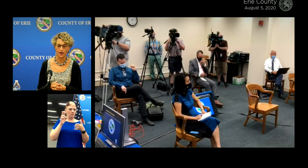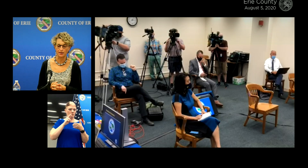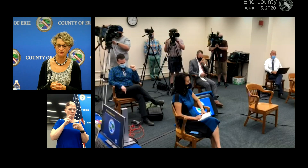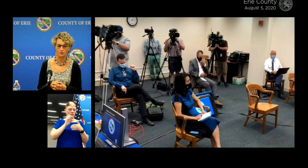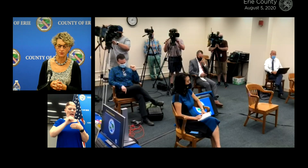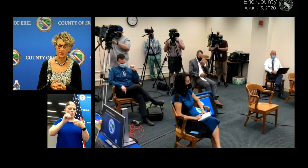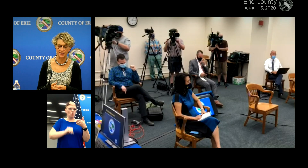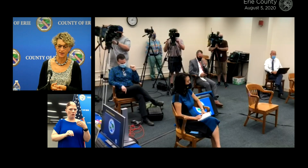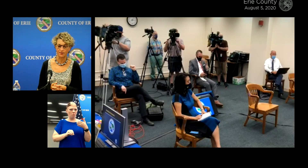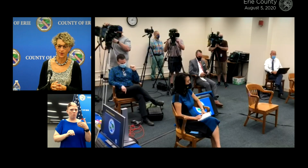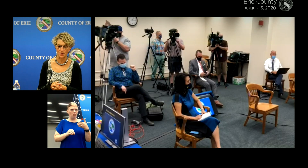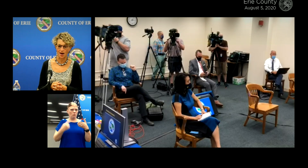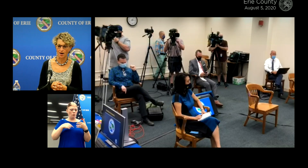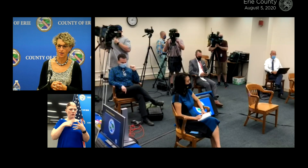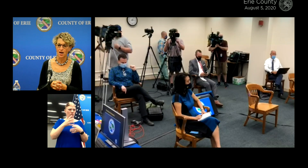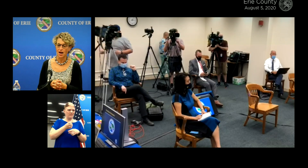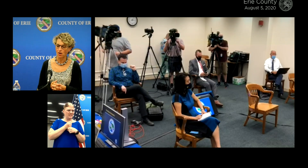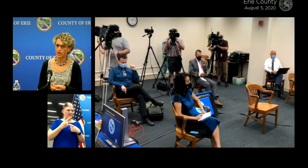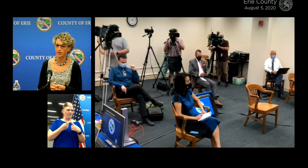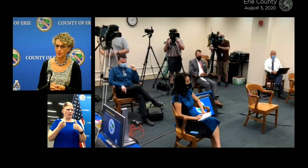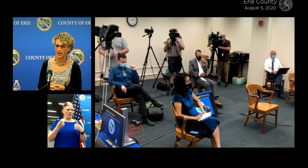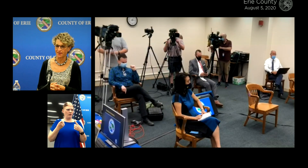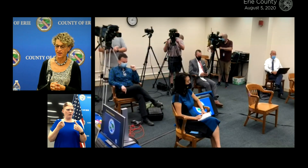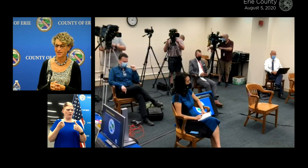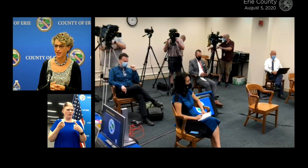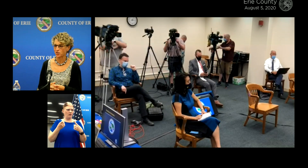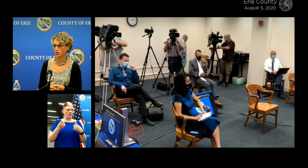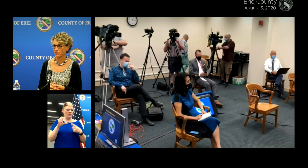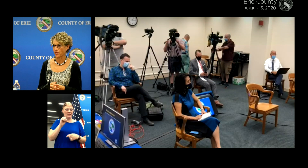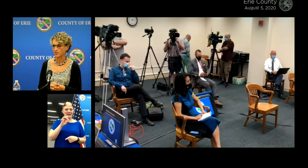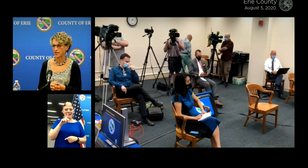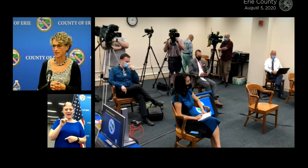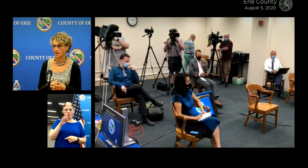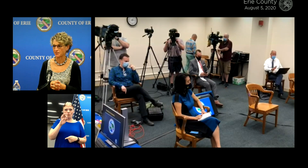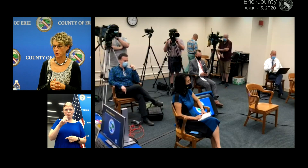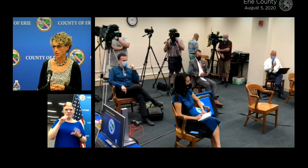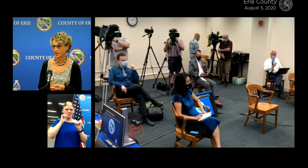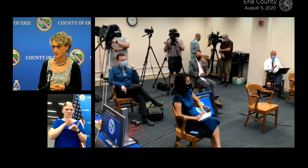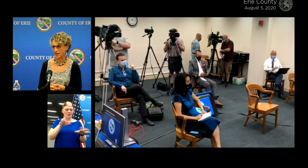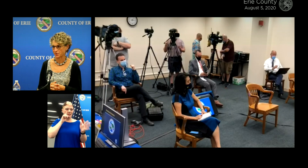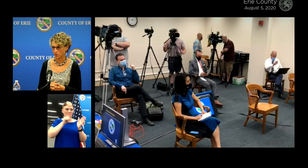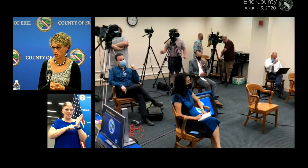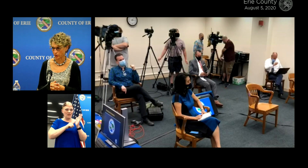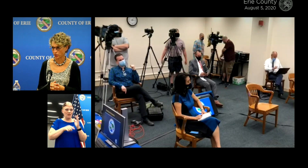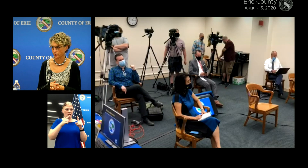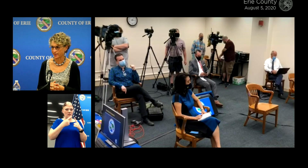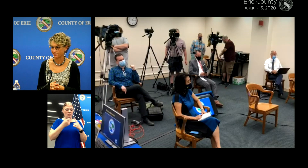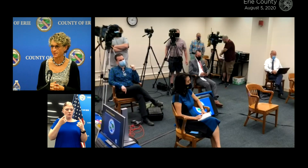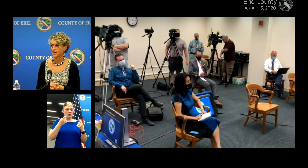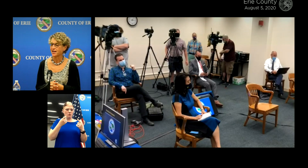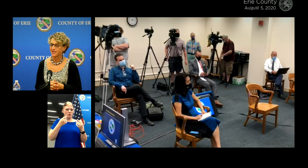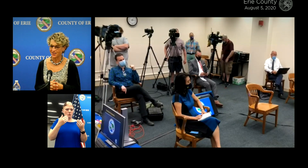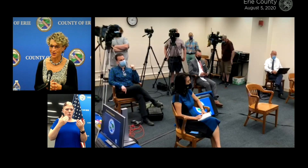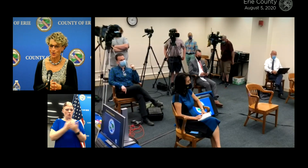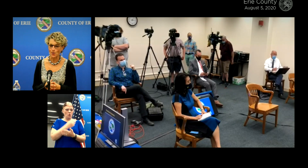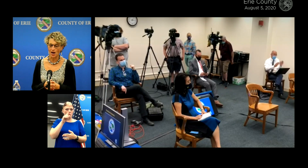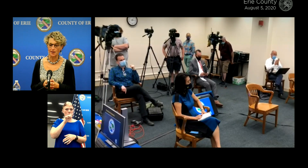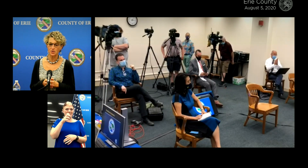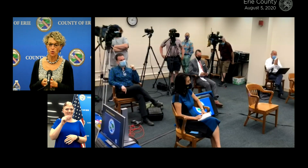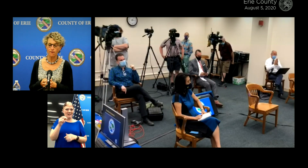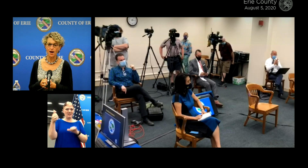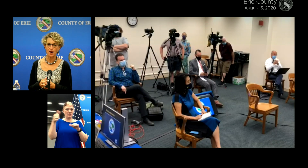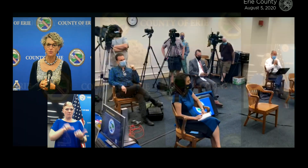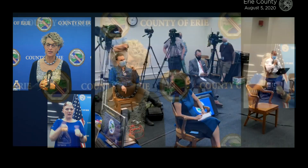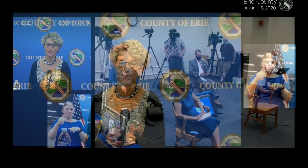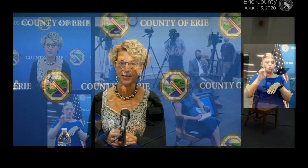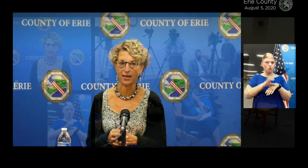we've received from our outbreak investigation from the New Zions Baptist Church, right? Yes. So